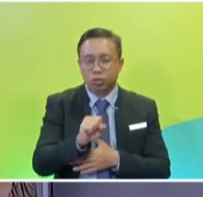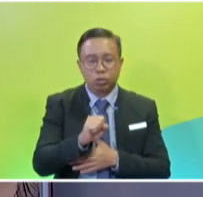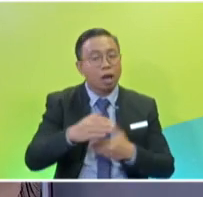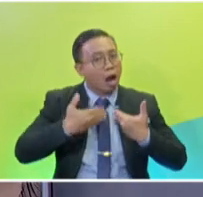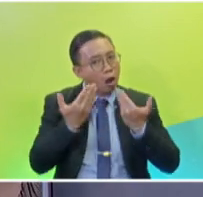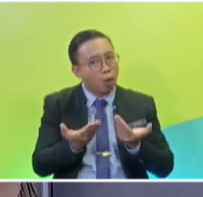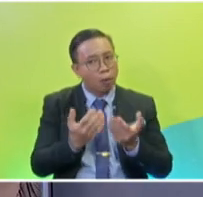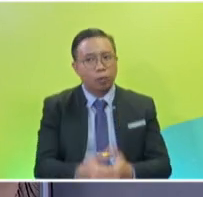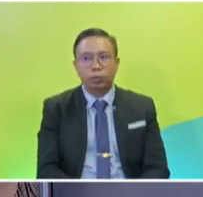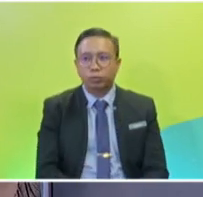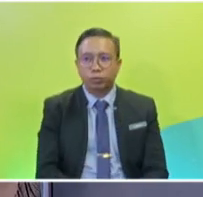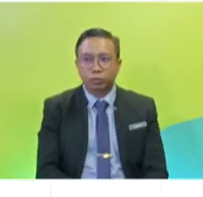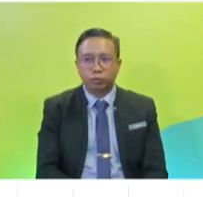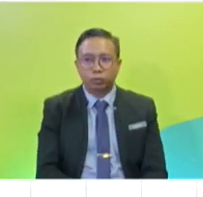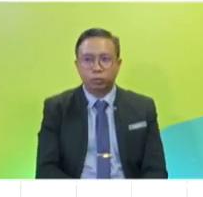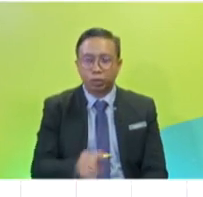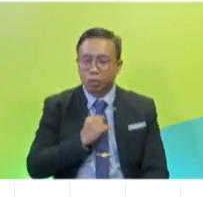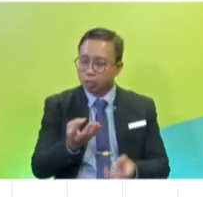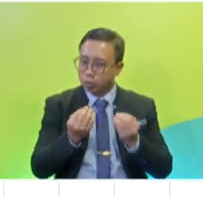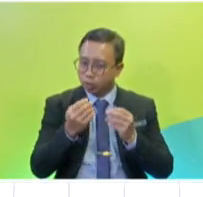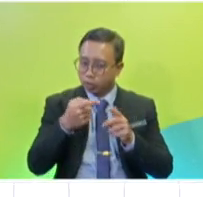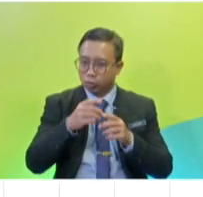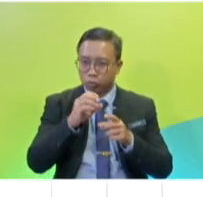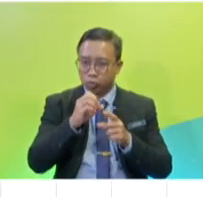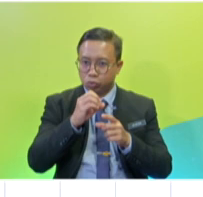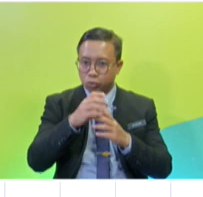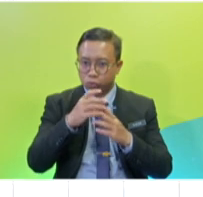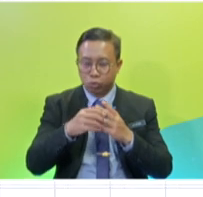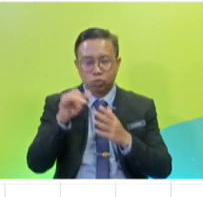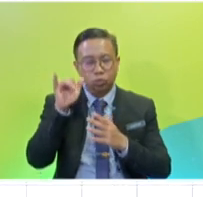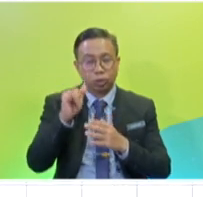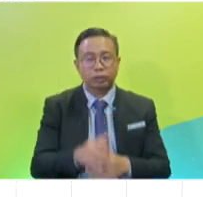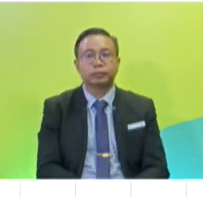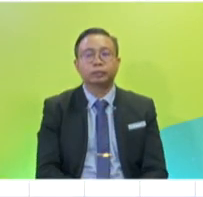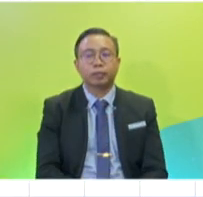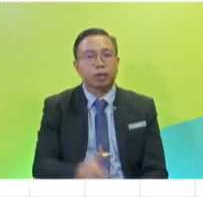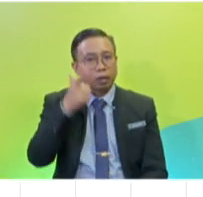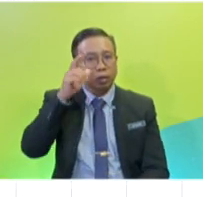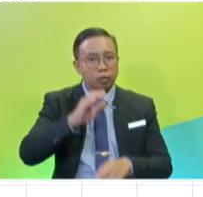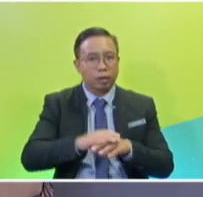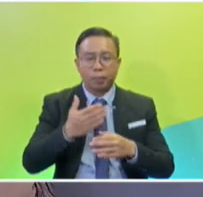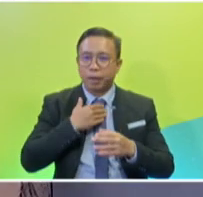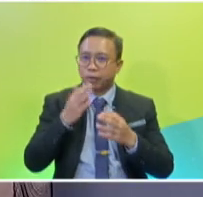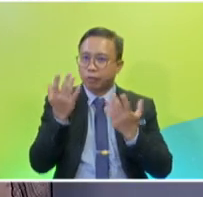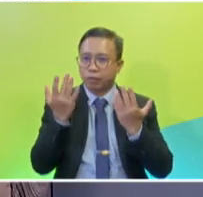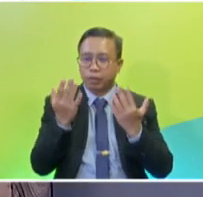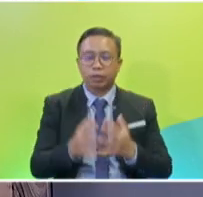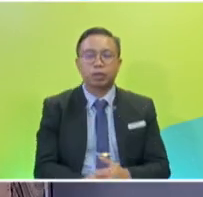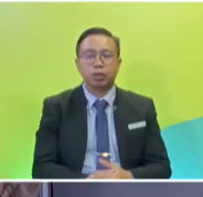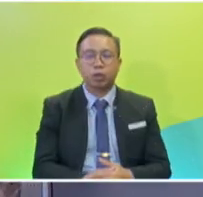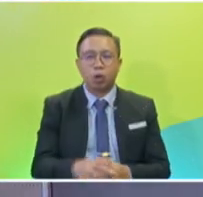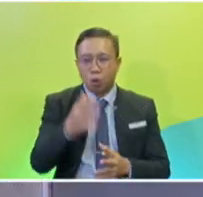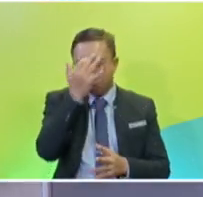Nana? I want to choose why. Okay, now girls and boys, look at my finger. So